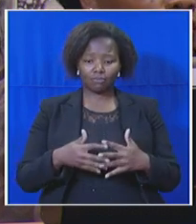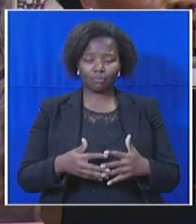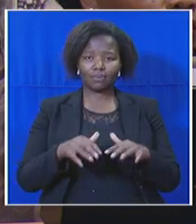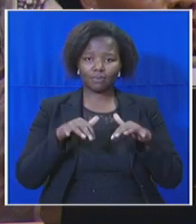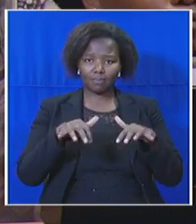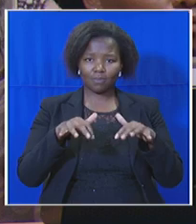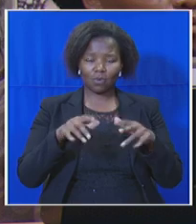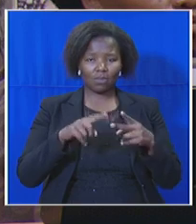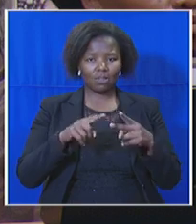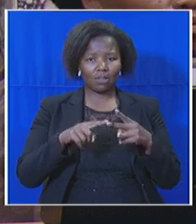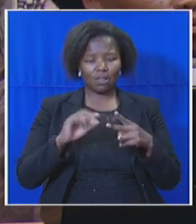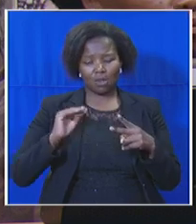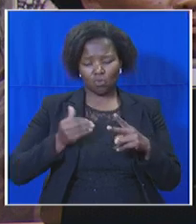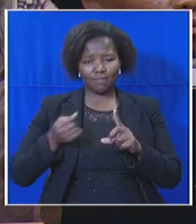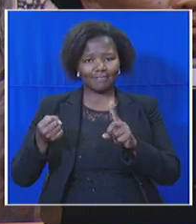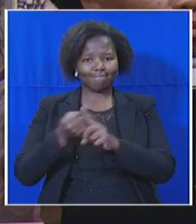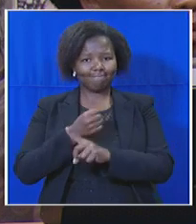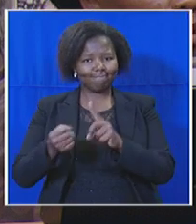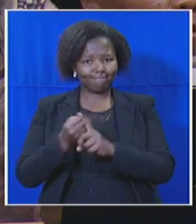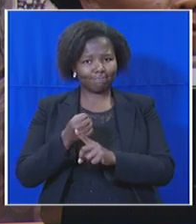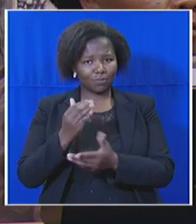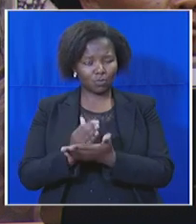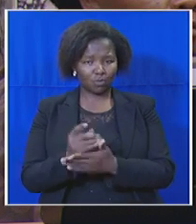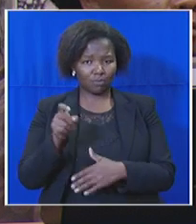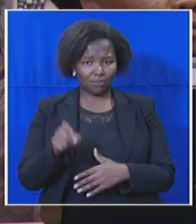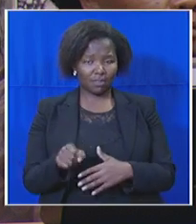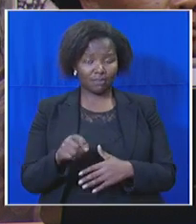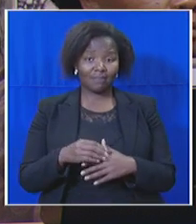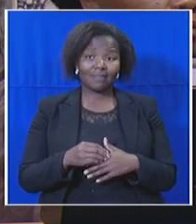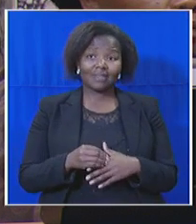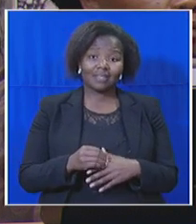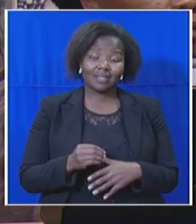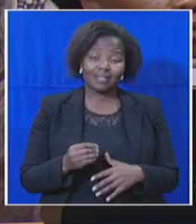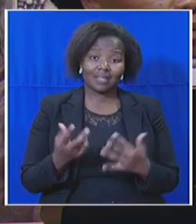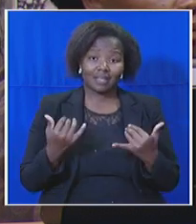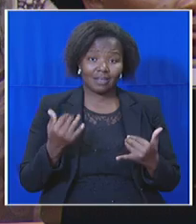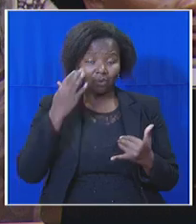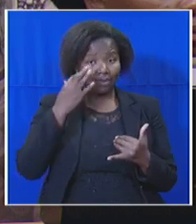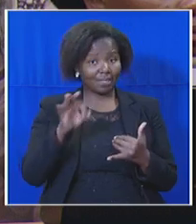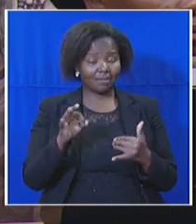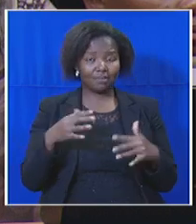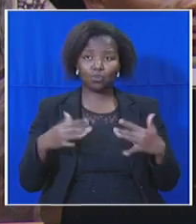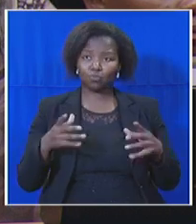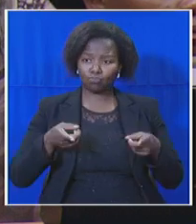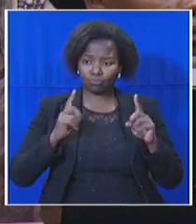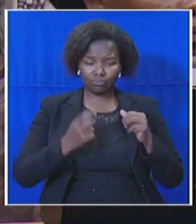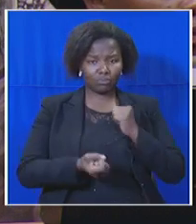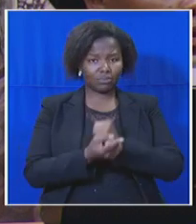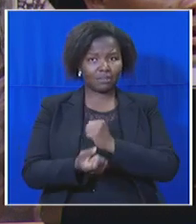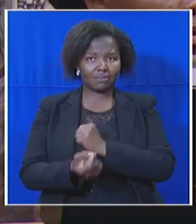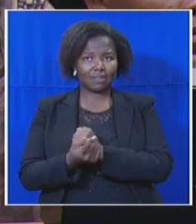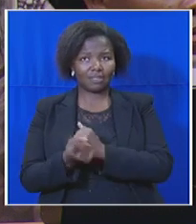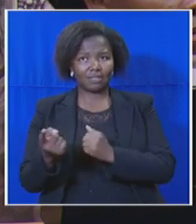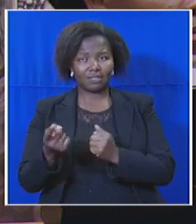and the fact that government seems to be endorsing risky behavior at school by supplying our children